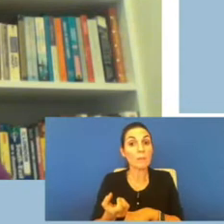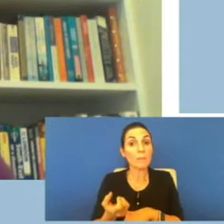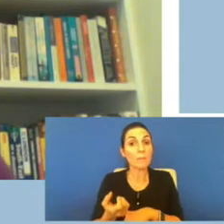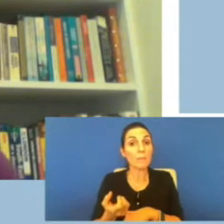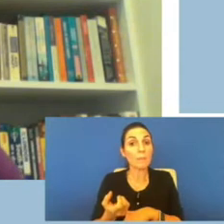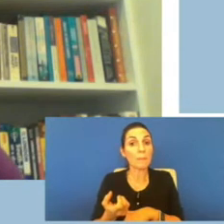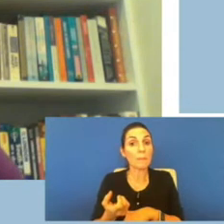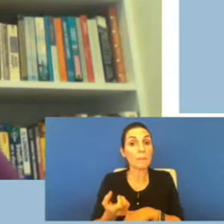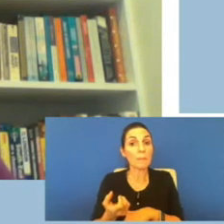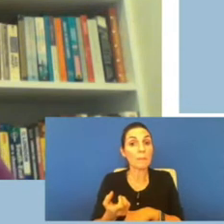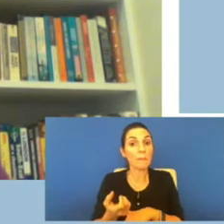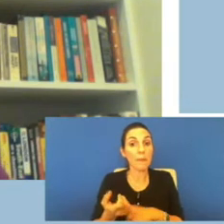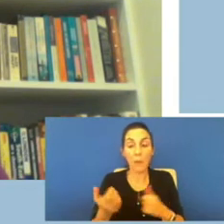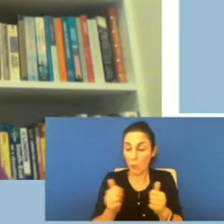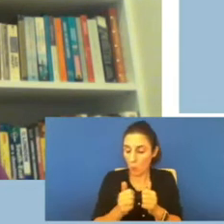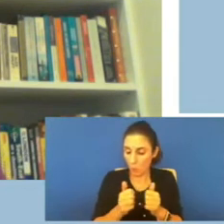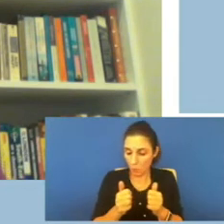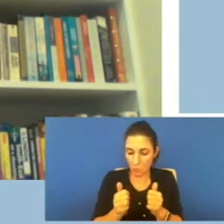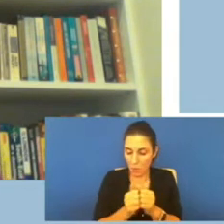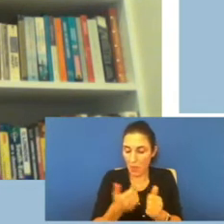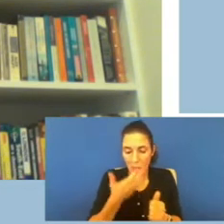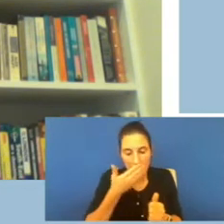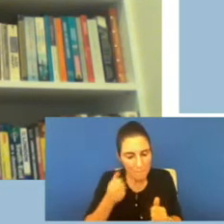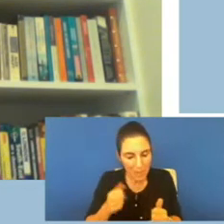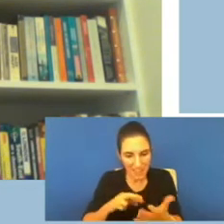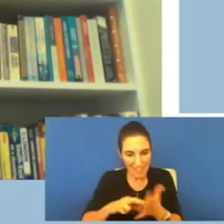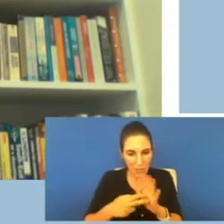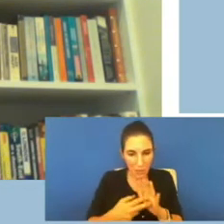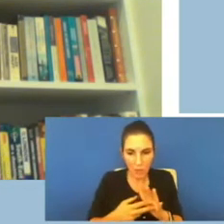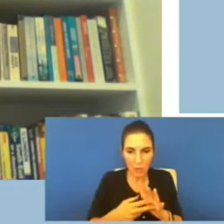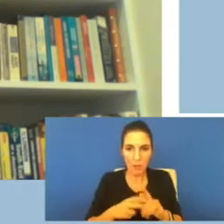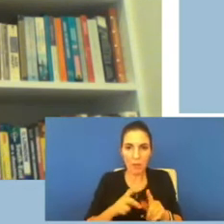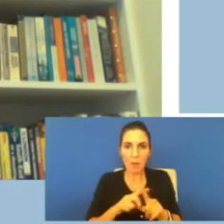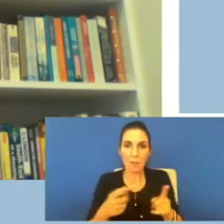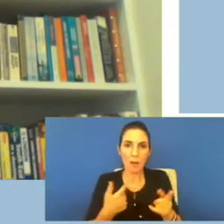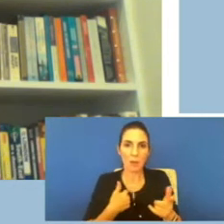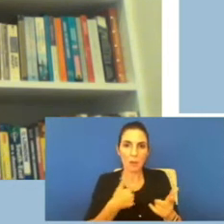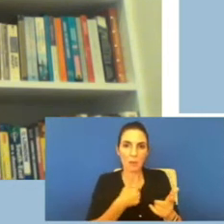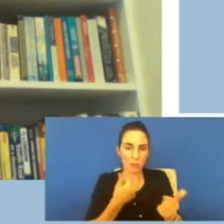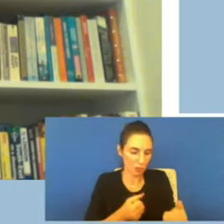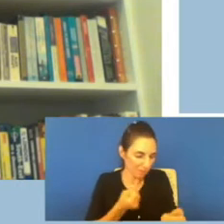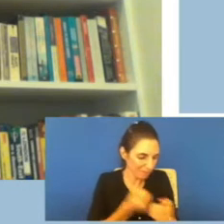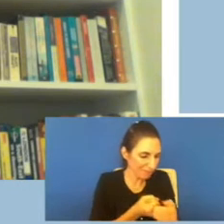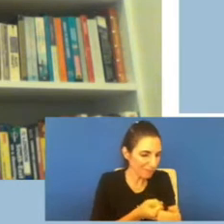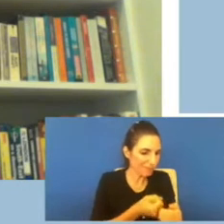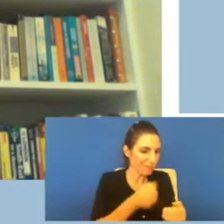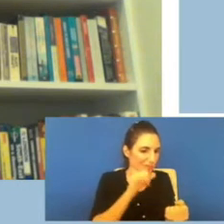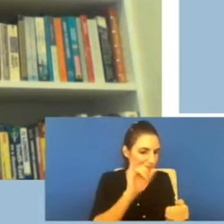with the best of intentions, the kind of validated instrument is being used to assess,